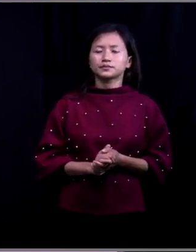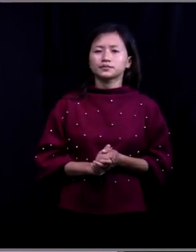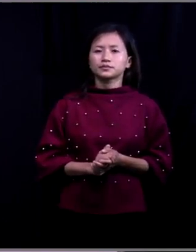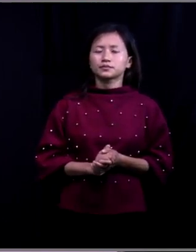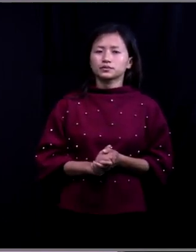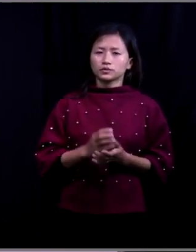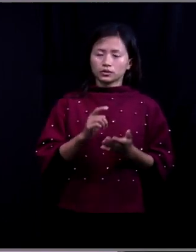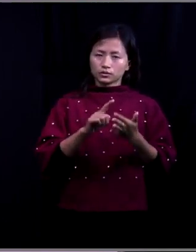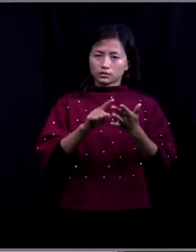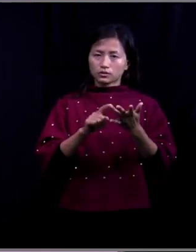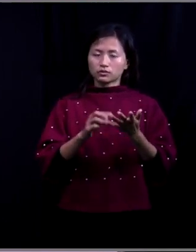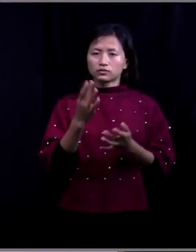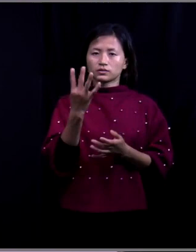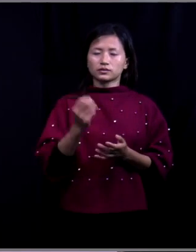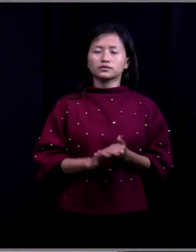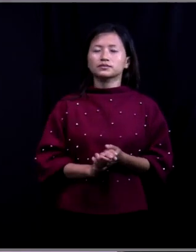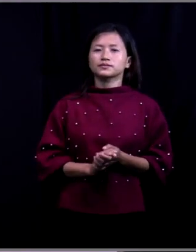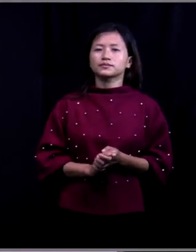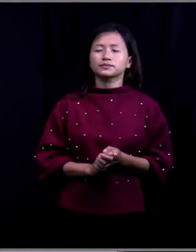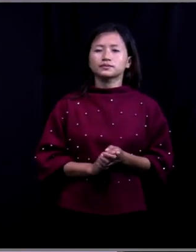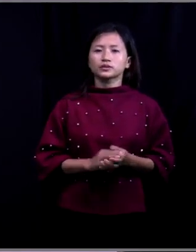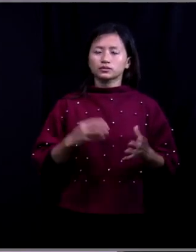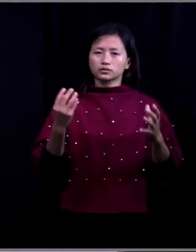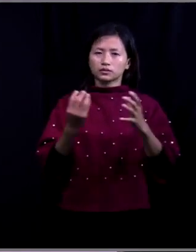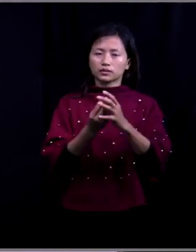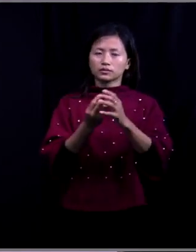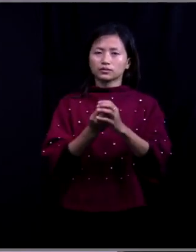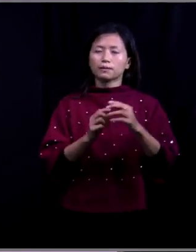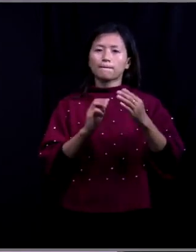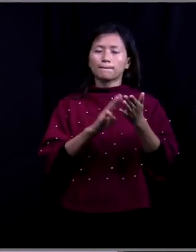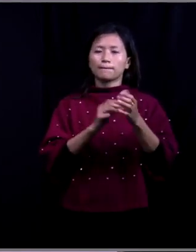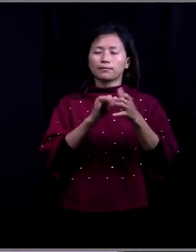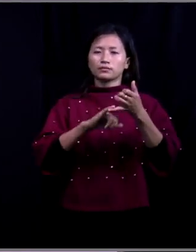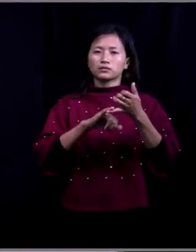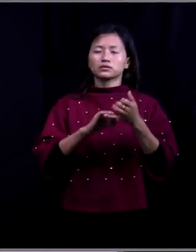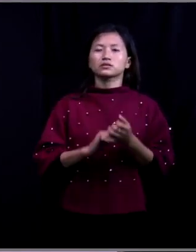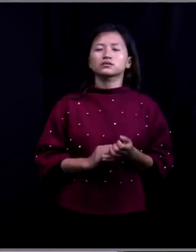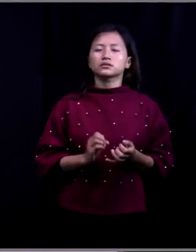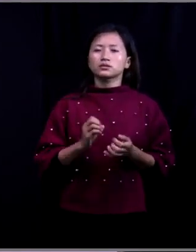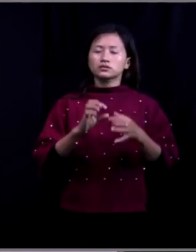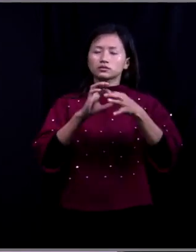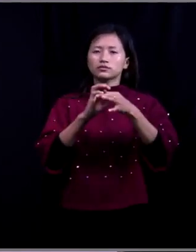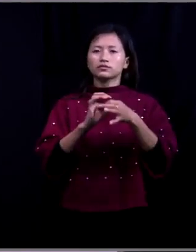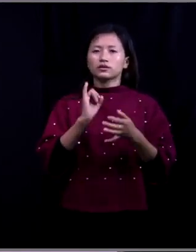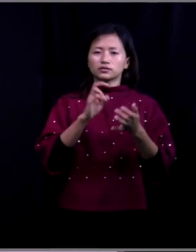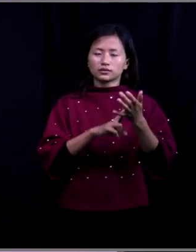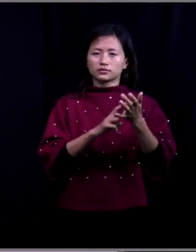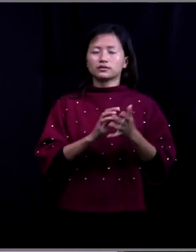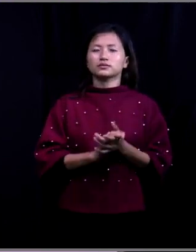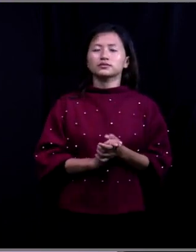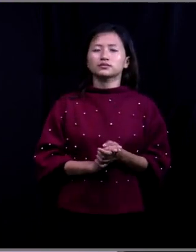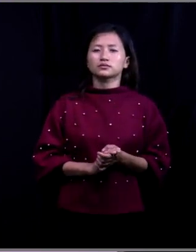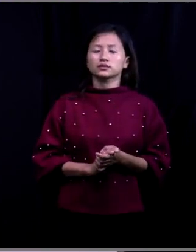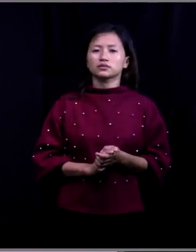Now to calculate the formula mass also, we just add up the masses of these ions that are given in the empirical